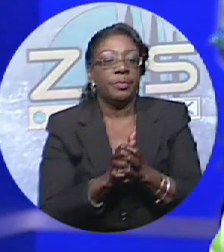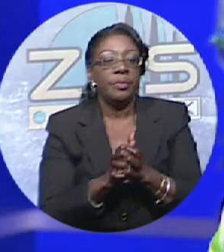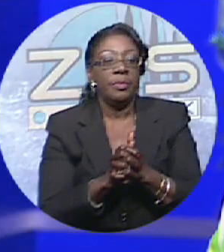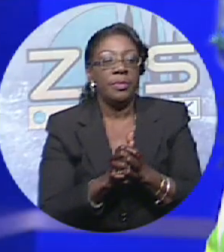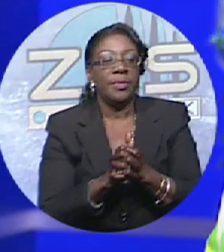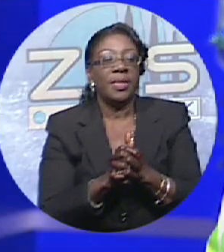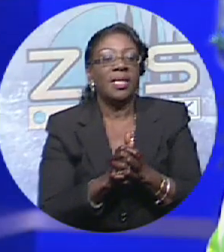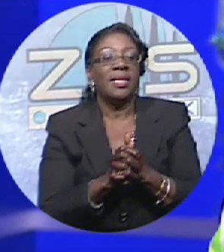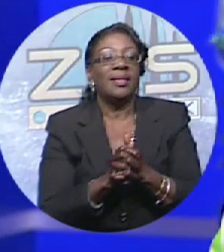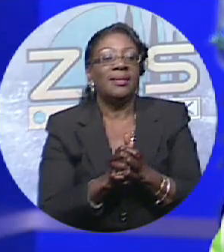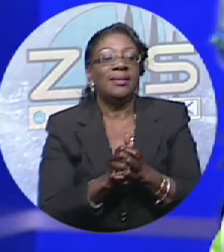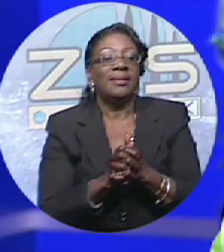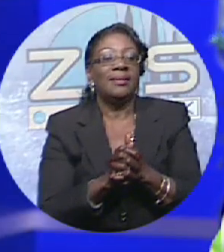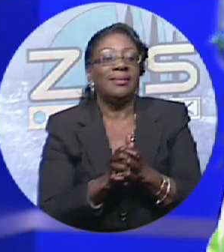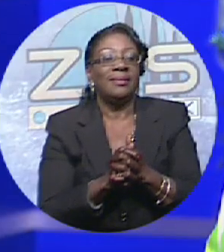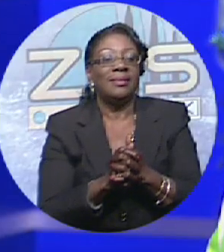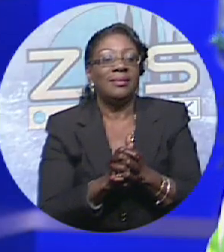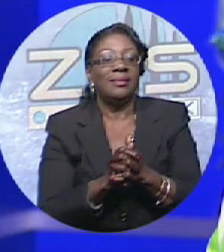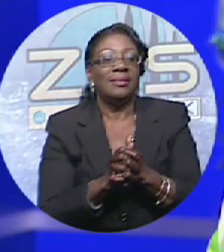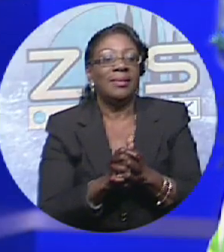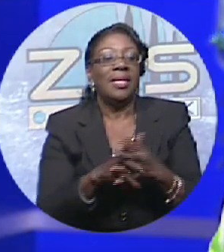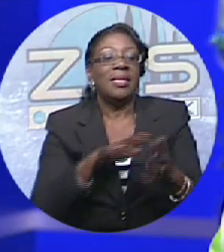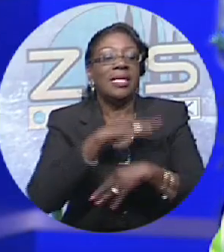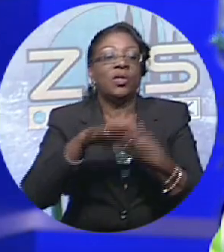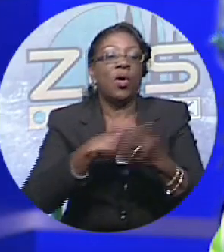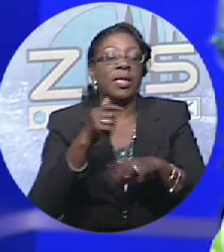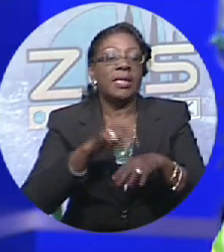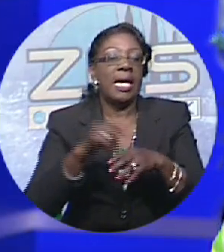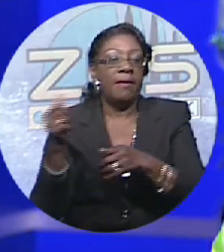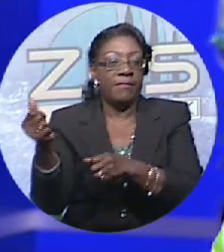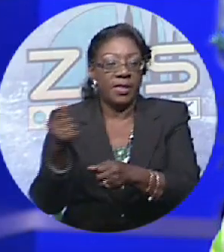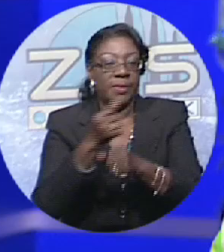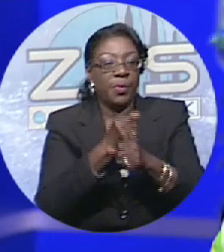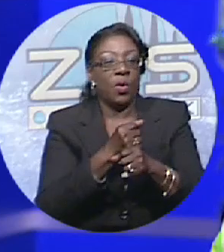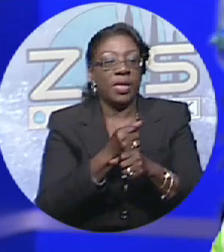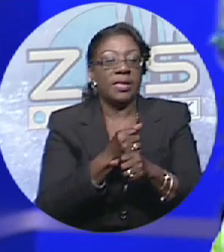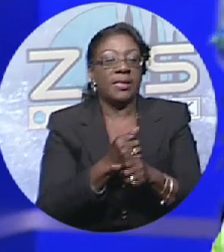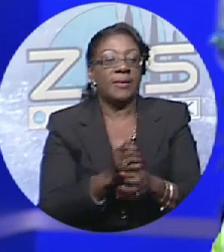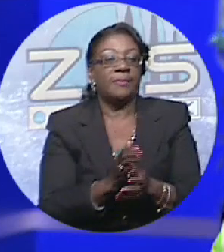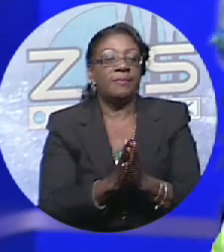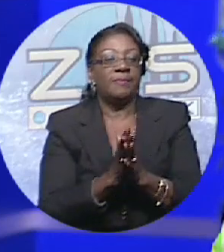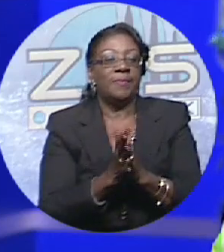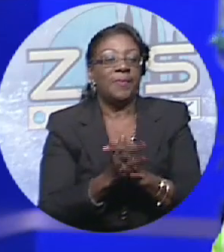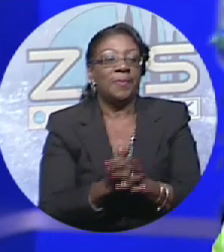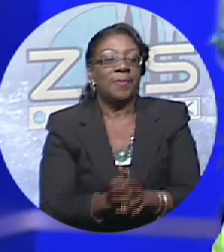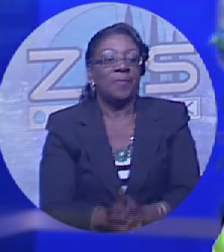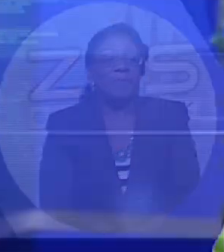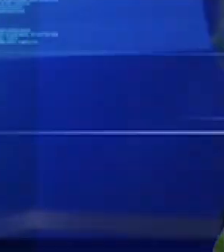Sports. Thank you so much, Jonathan. Well, that's all the time we have for sports. I'm Kelsey Johnson.